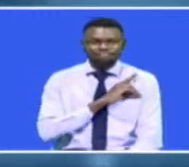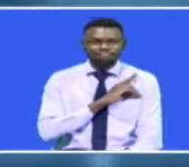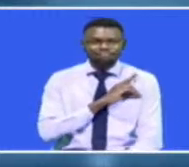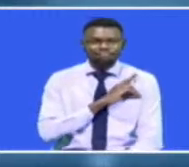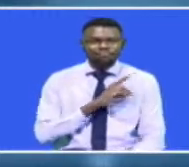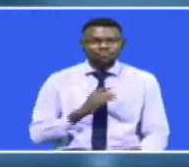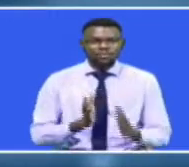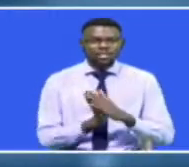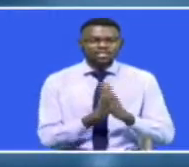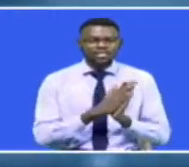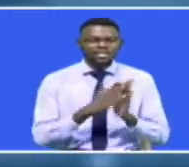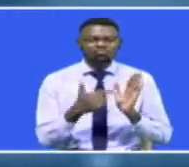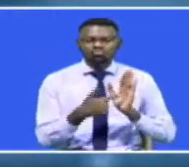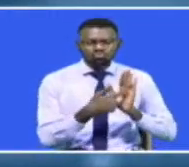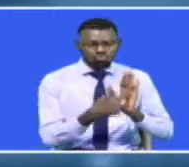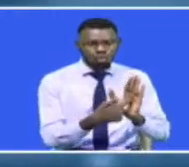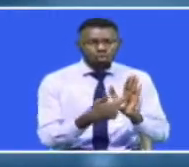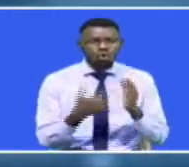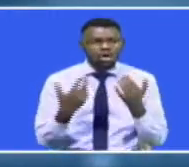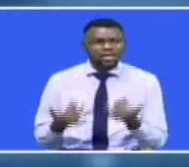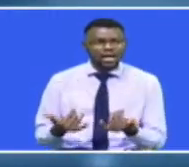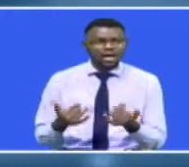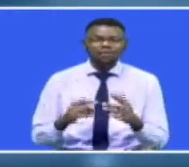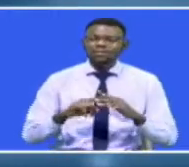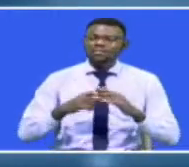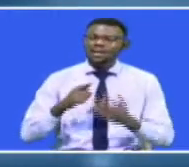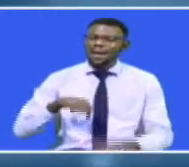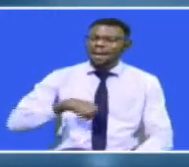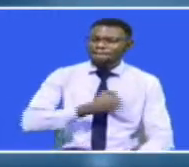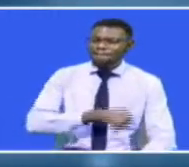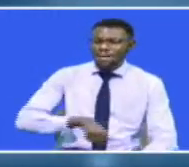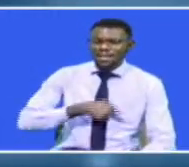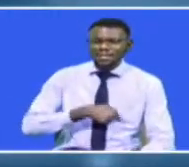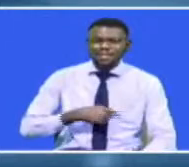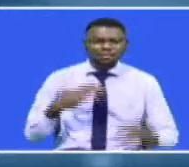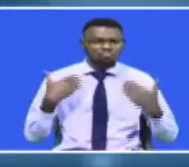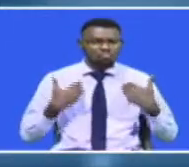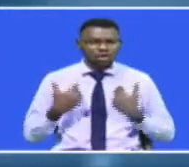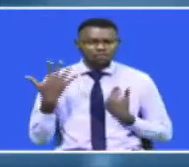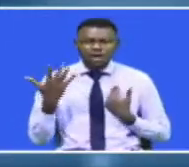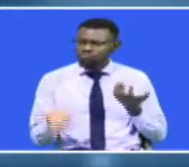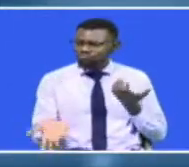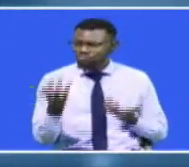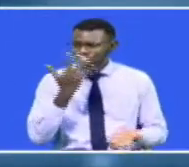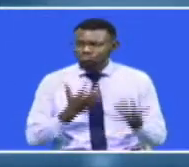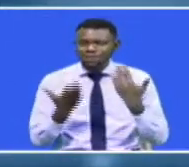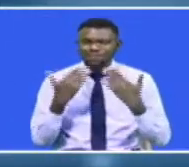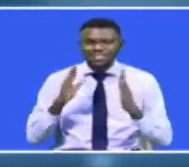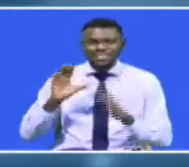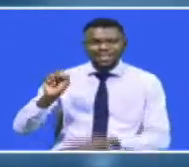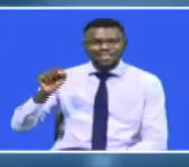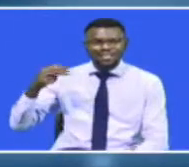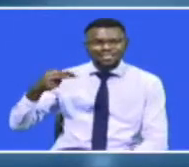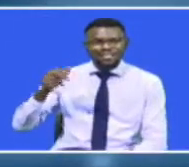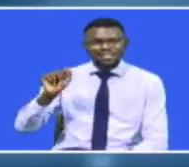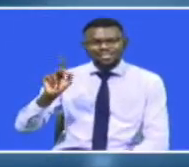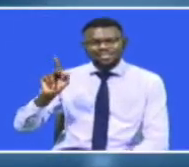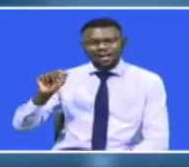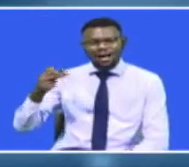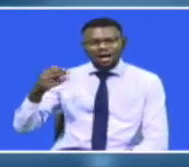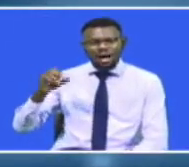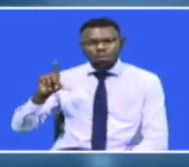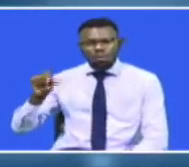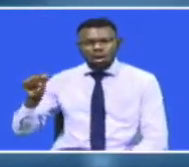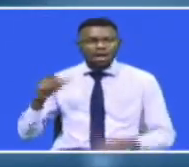Let's get this on the road now. And we begin tonight from Malindi, where five bodies were today exhumed from Shakahola graves, while two